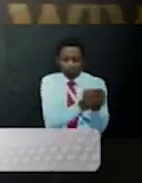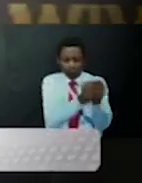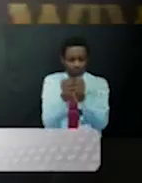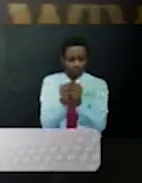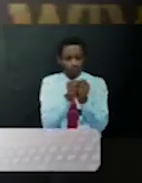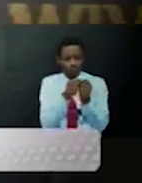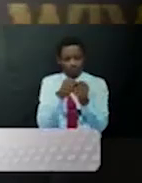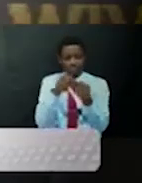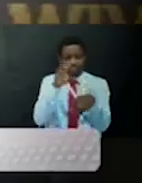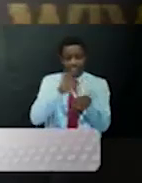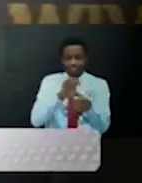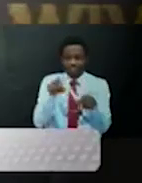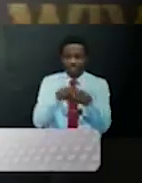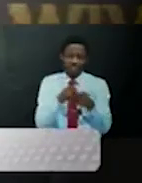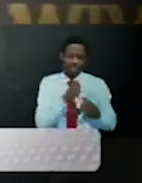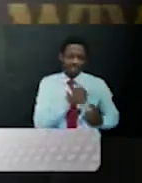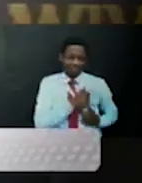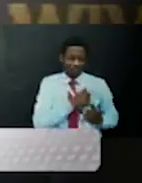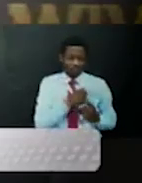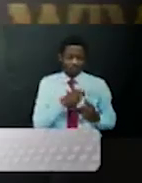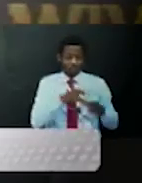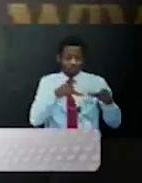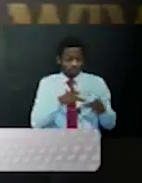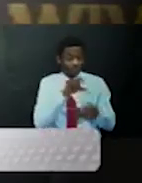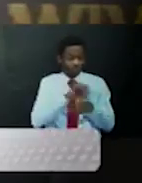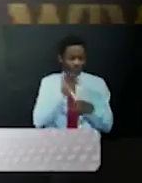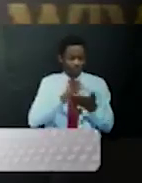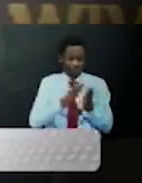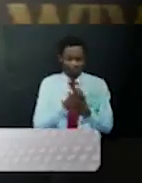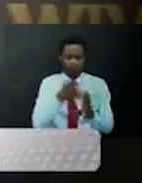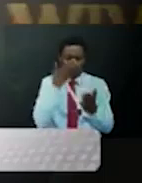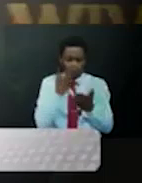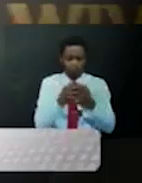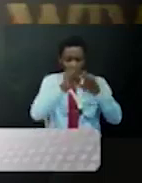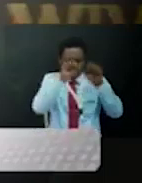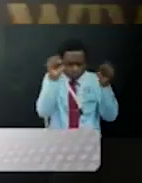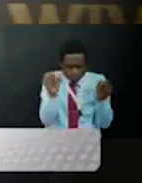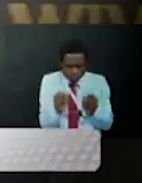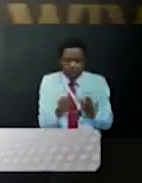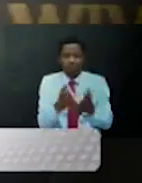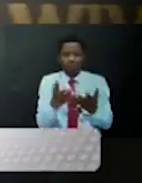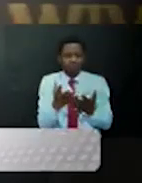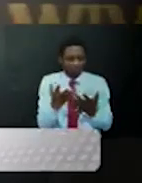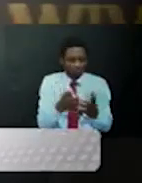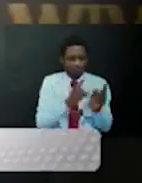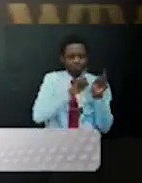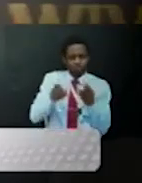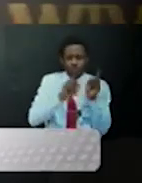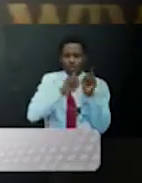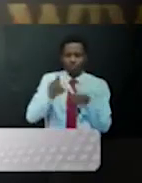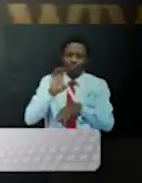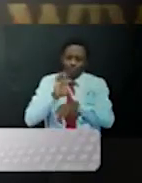army, the local church should be in good shape in terms of attendance to church and involvement in all